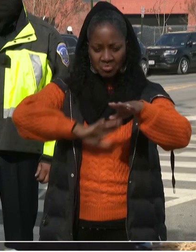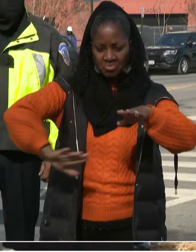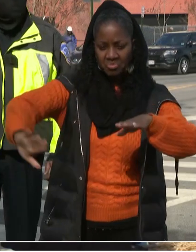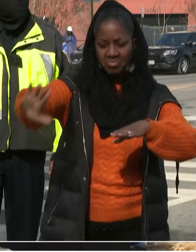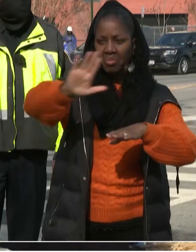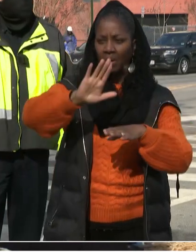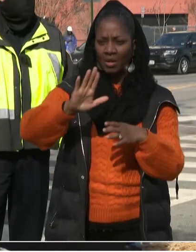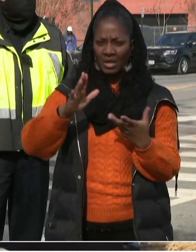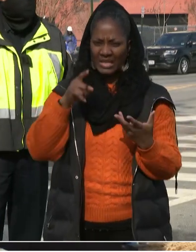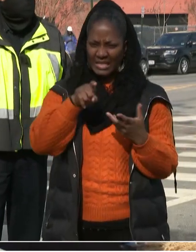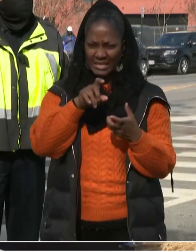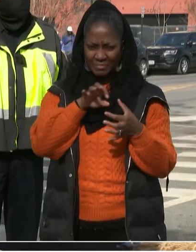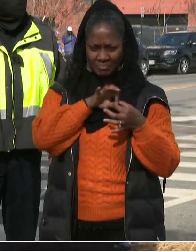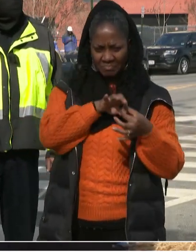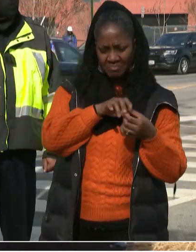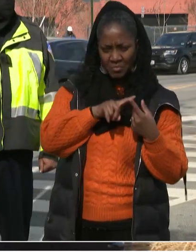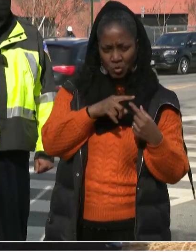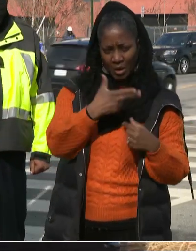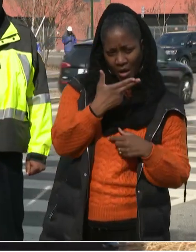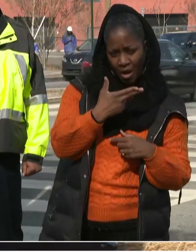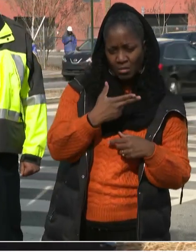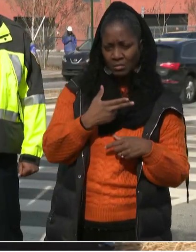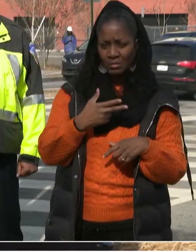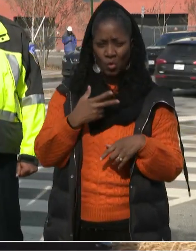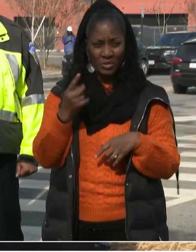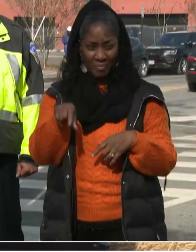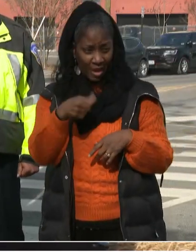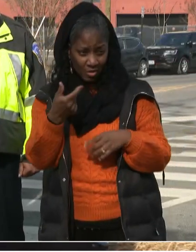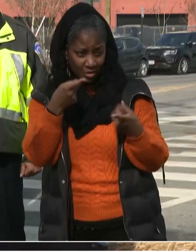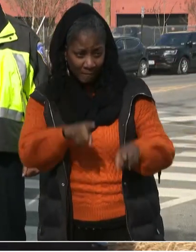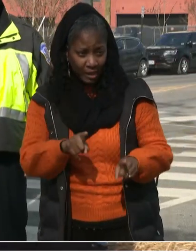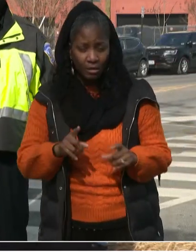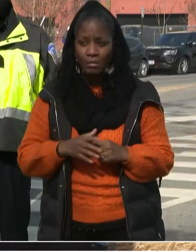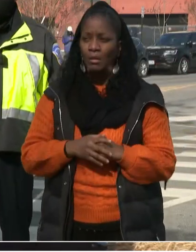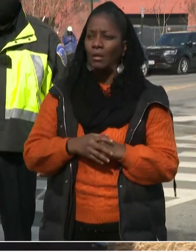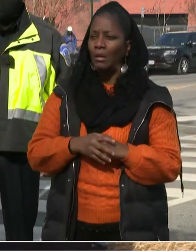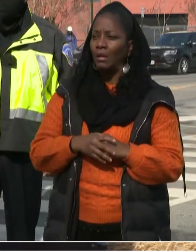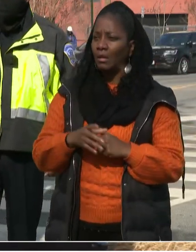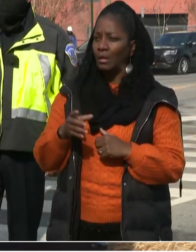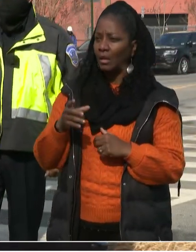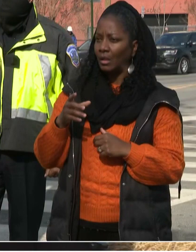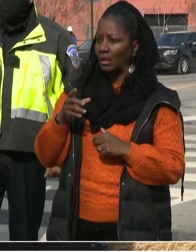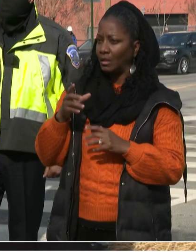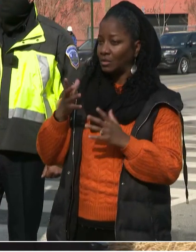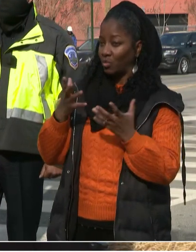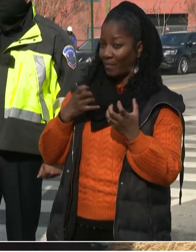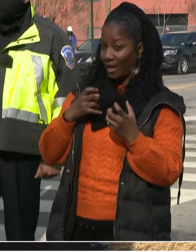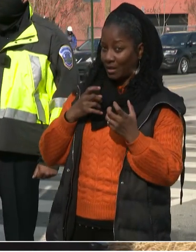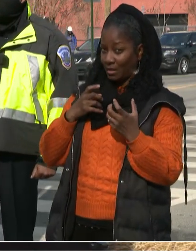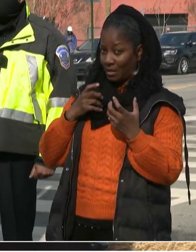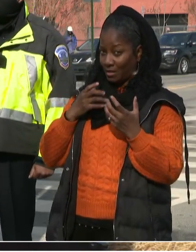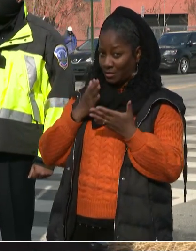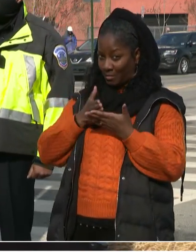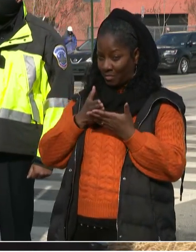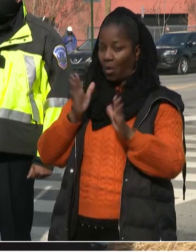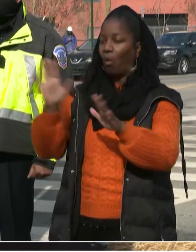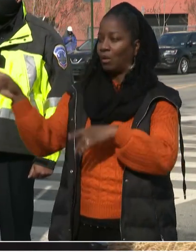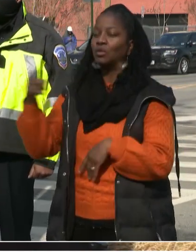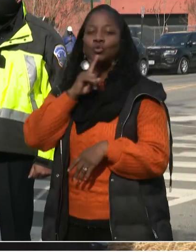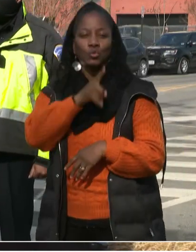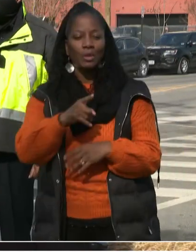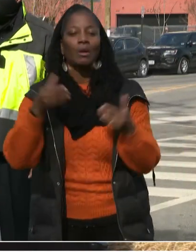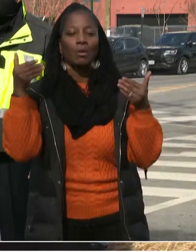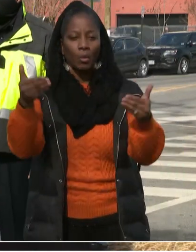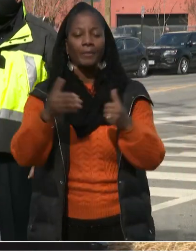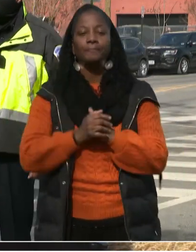else going on? And I can ask my second one after you answer, if you prefer that. Sure. So we've talked quite a